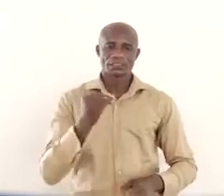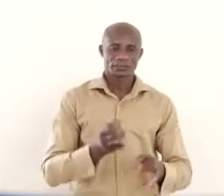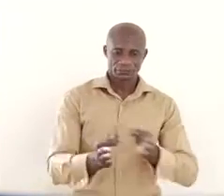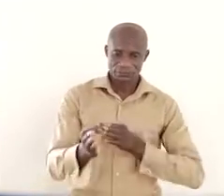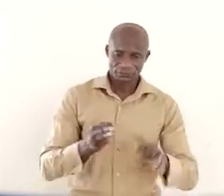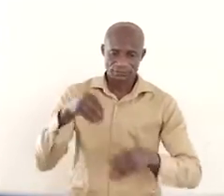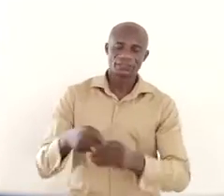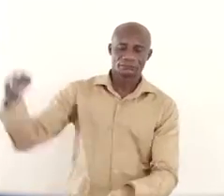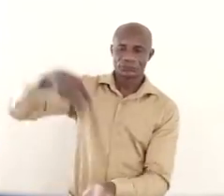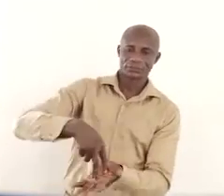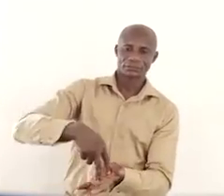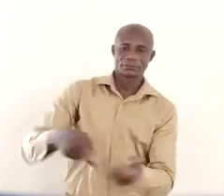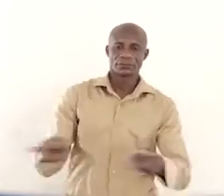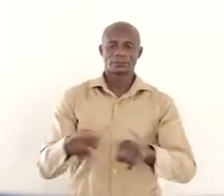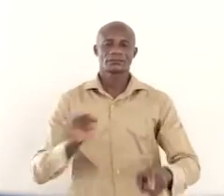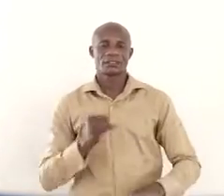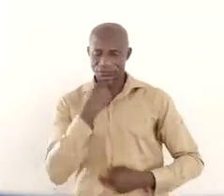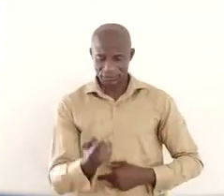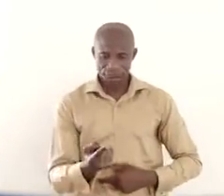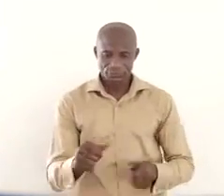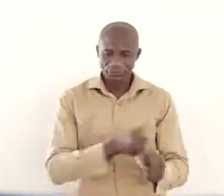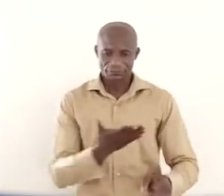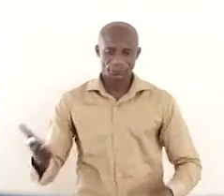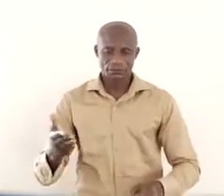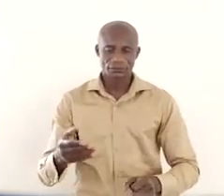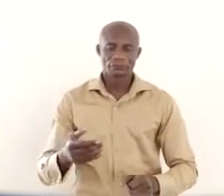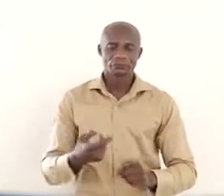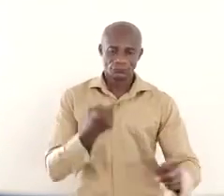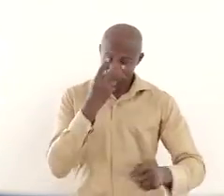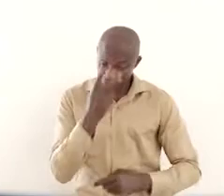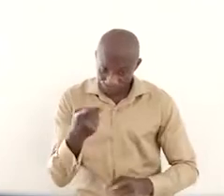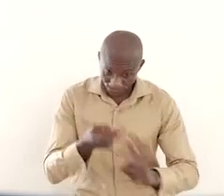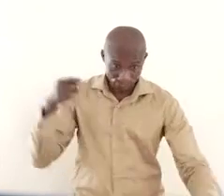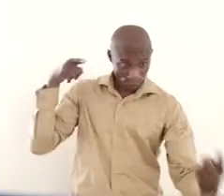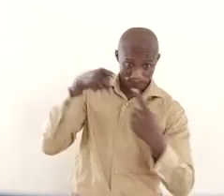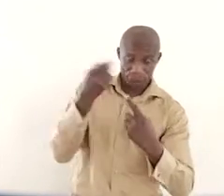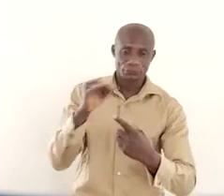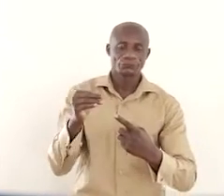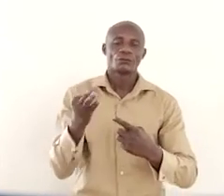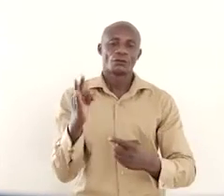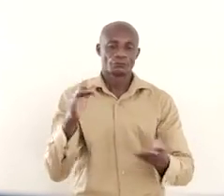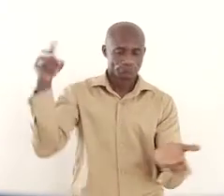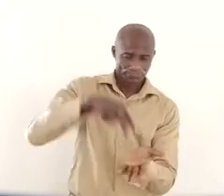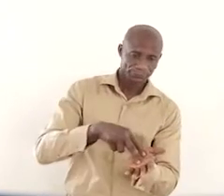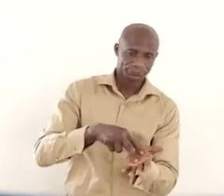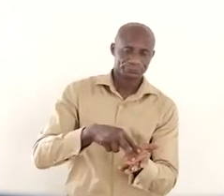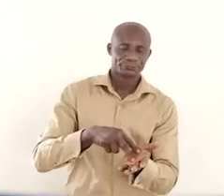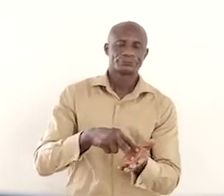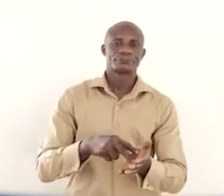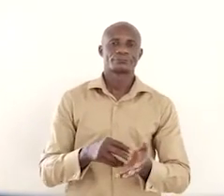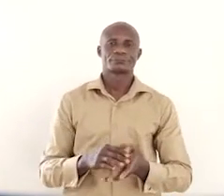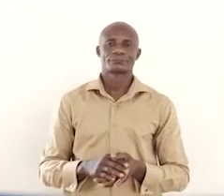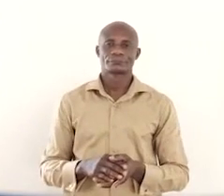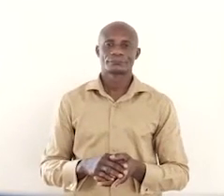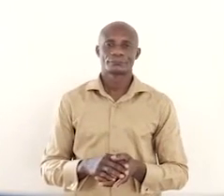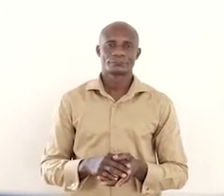is defined by the resurrection. As I said, everything has to be seen from the point of view of the resurrection. The Christian life is